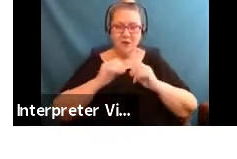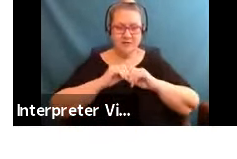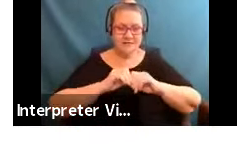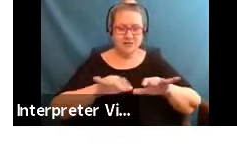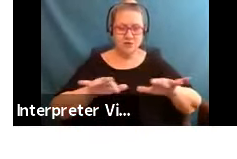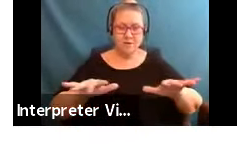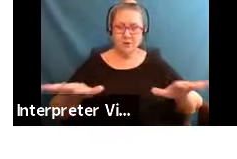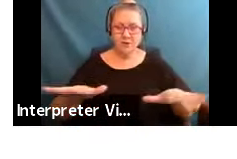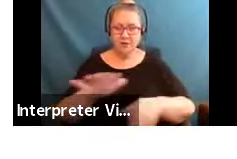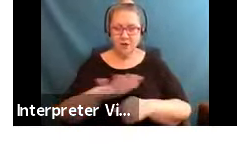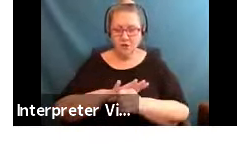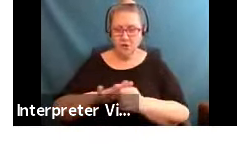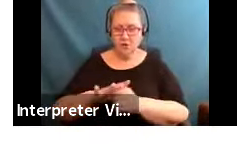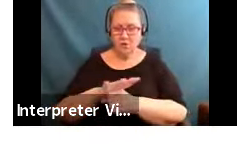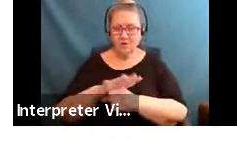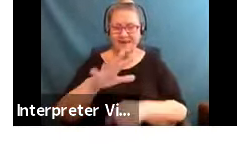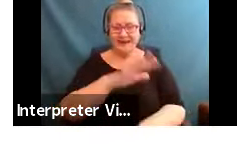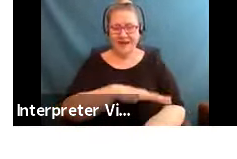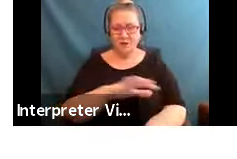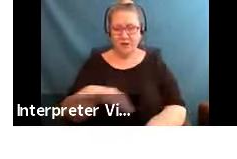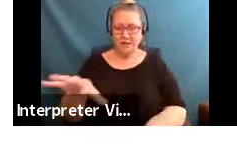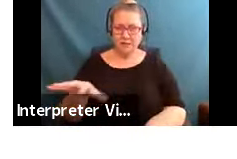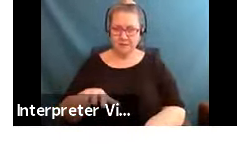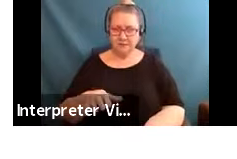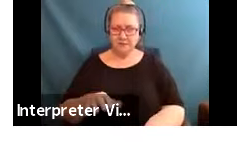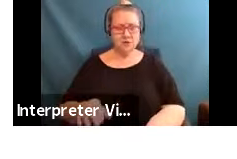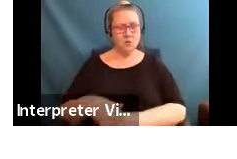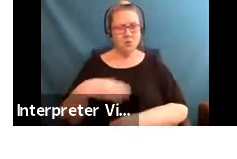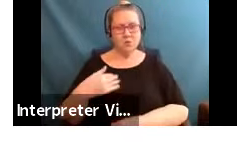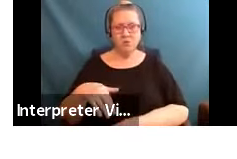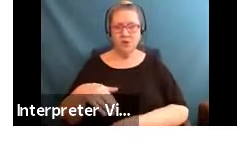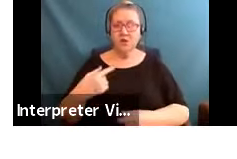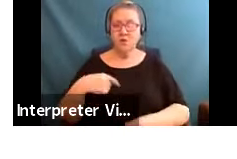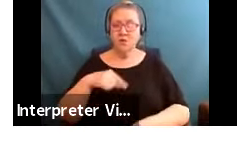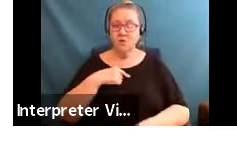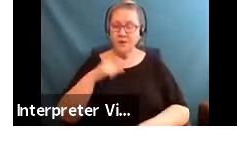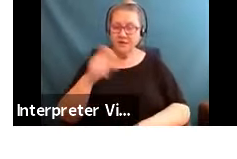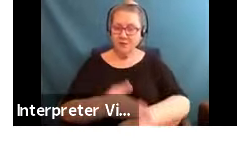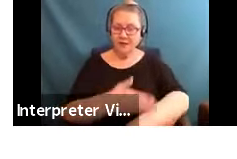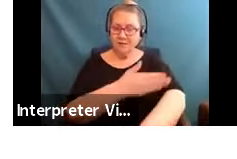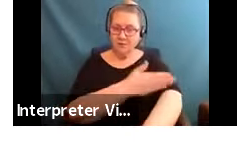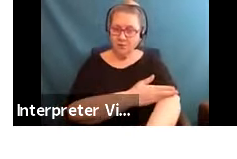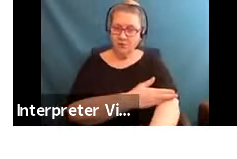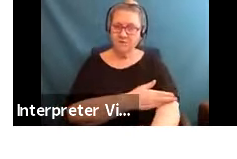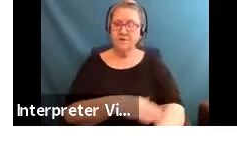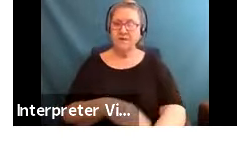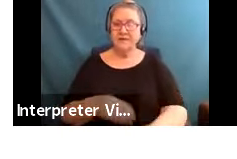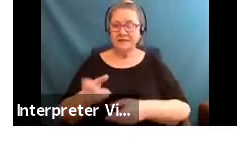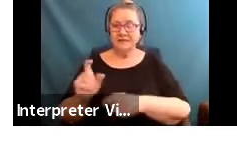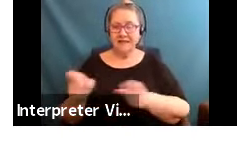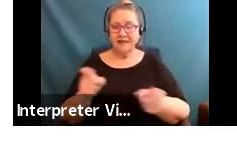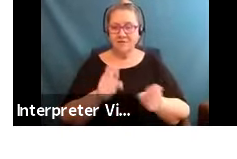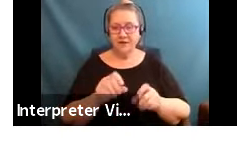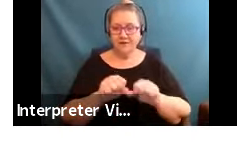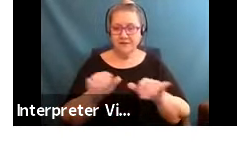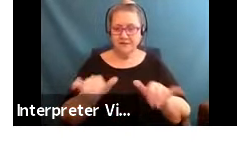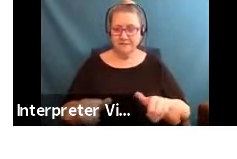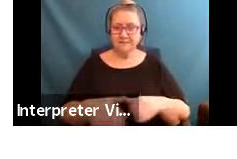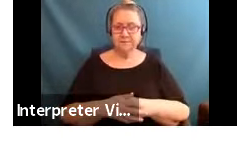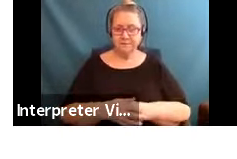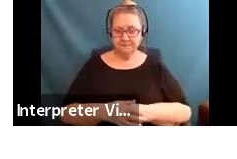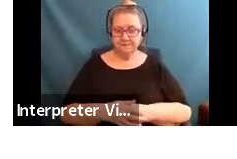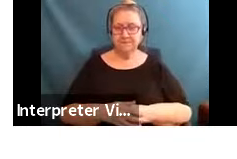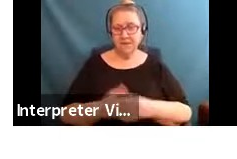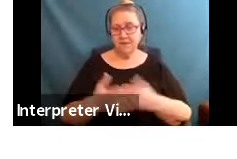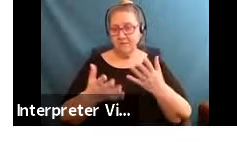is a big push and a big effort to really get the data systems improved. And you may have been hearing about some of